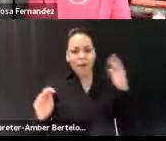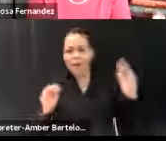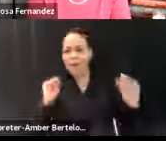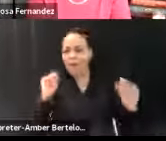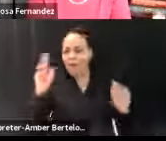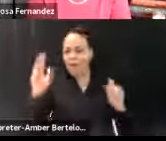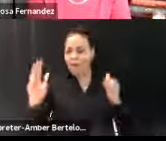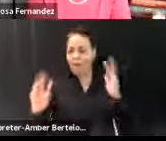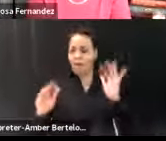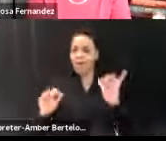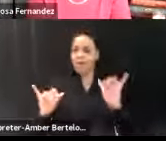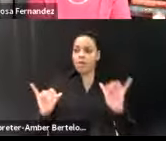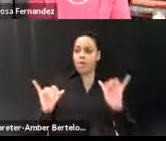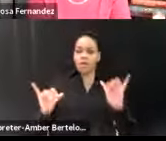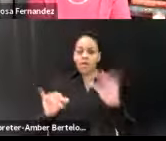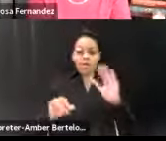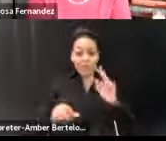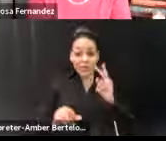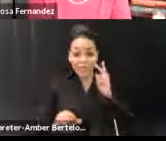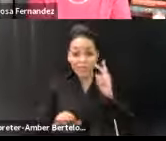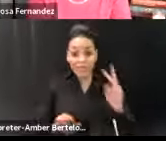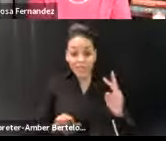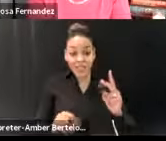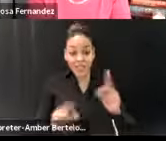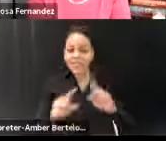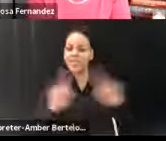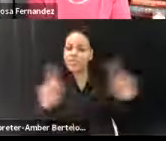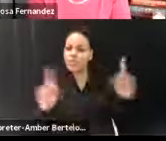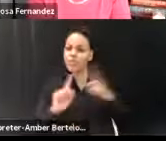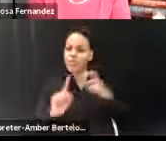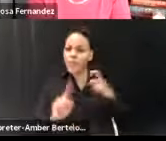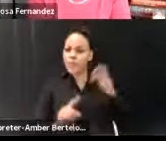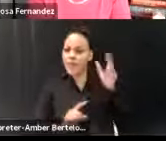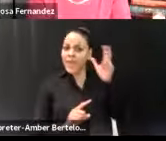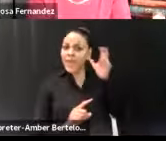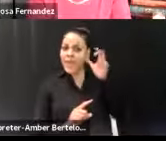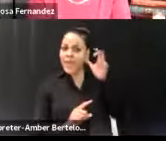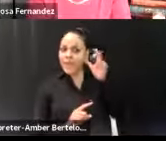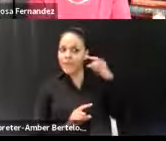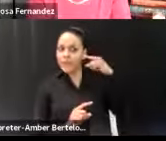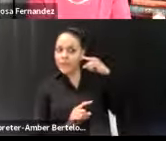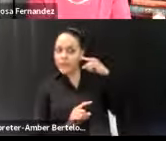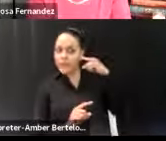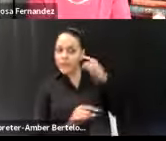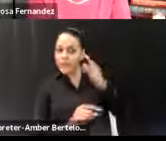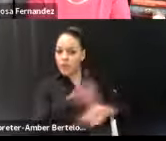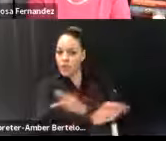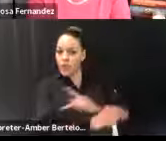that you never, it's different from hearing it, right? Sometimes